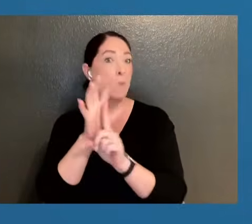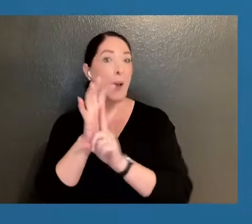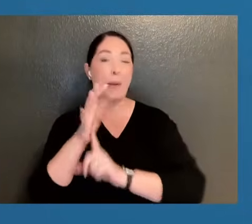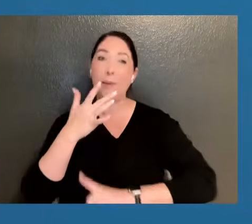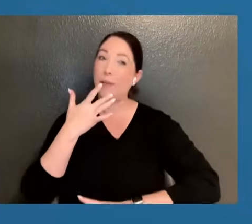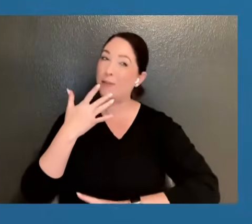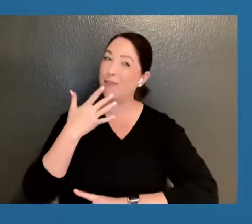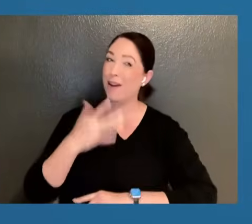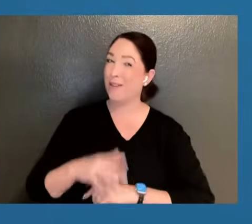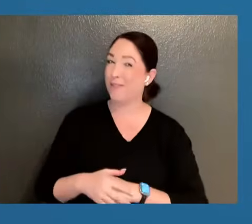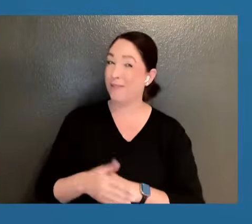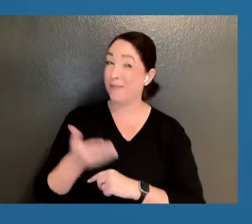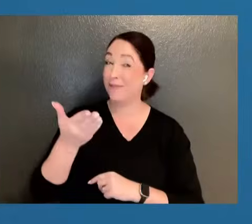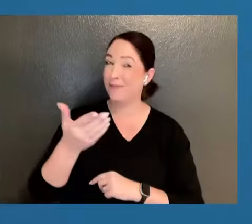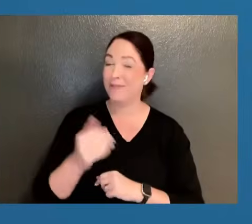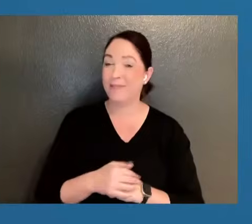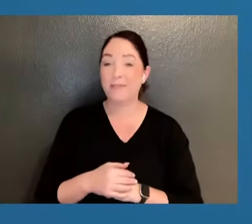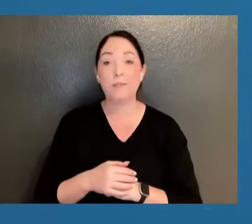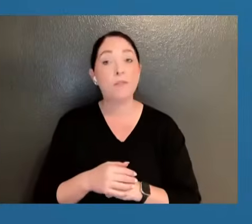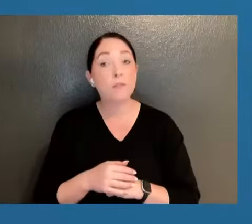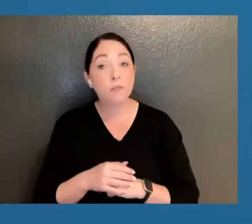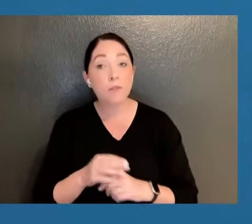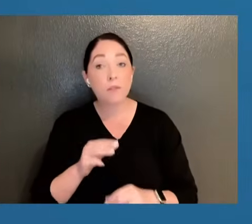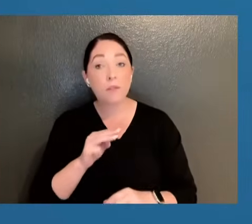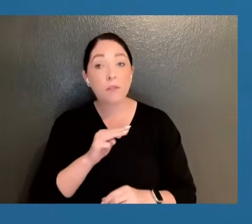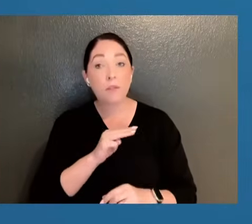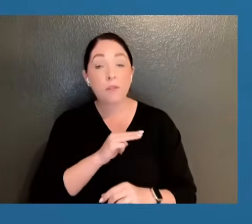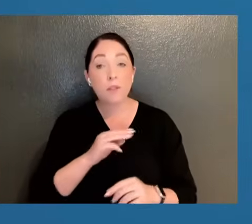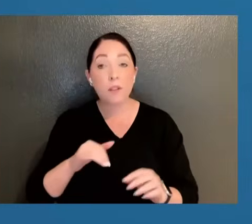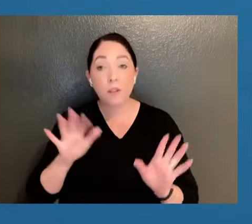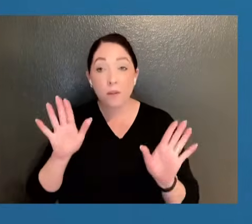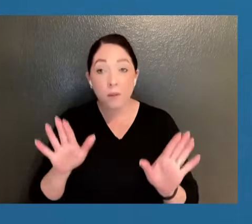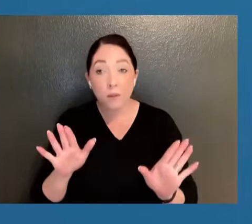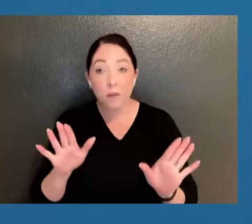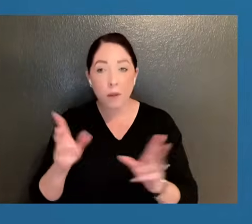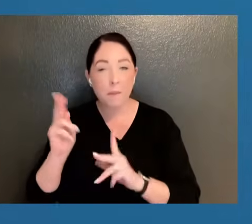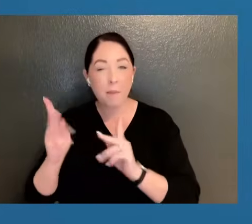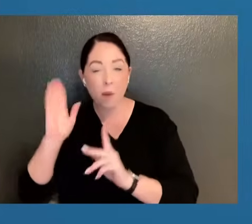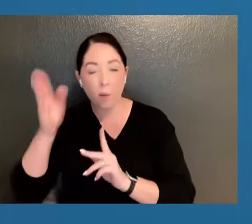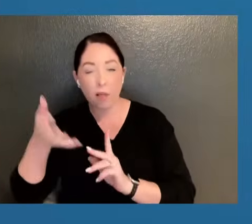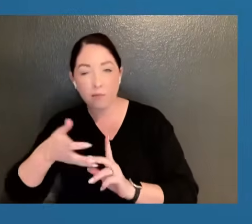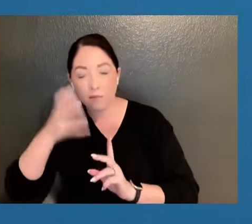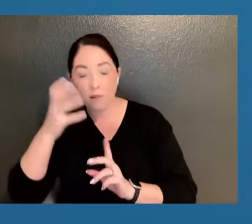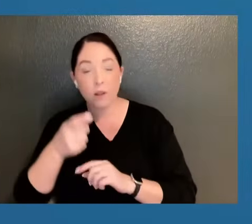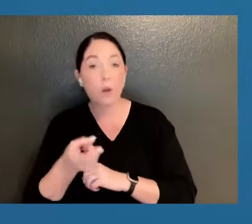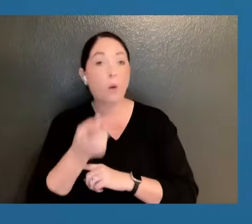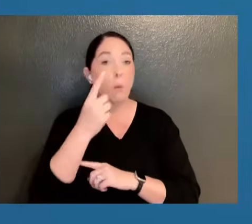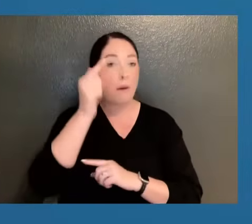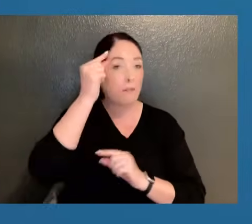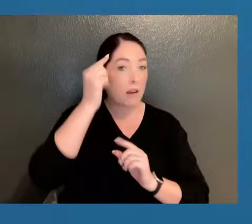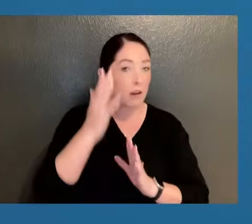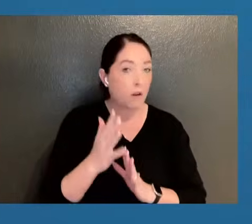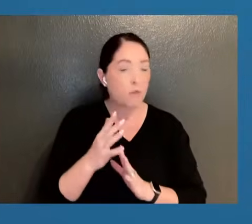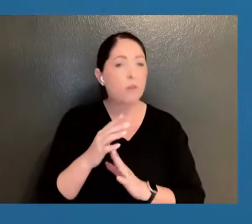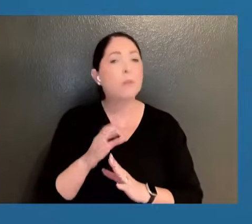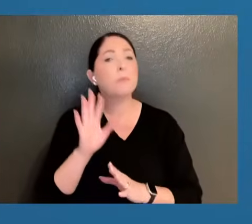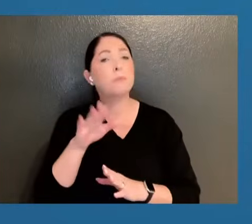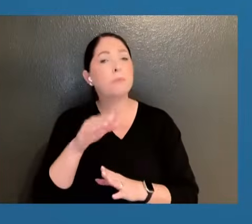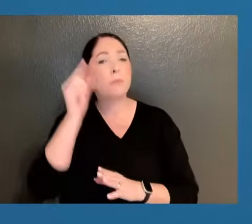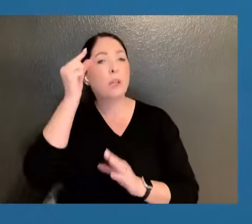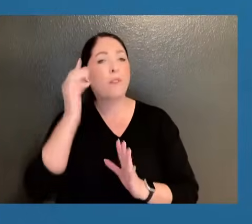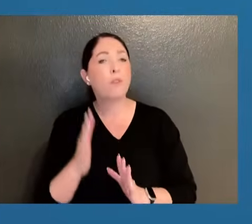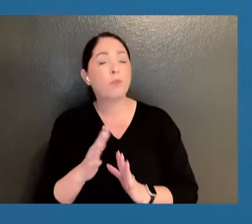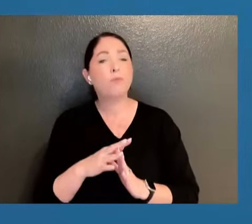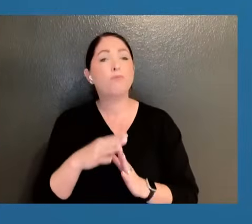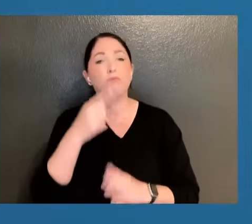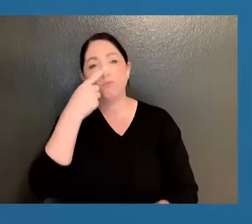massive. Man, is that, then I asked this and people are going to get mad. I had one for the governor and one for the mayor. Governor Hochul, can you talk a little bit about